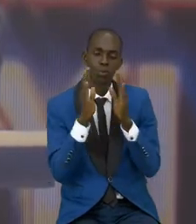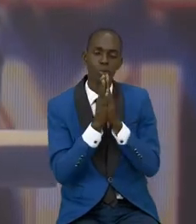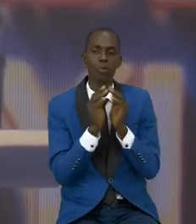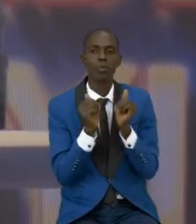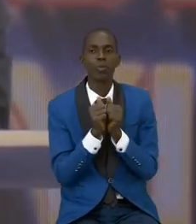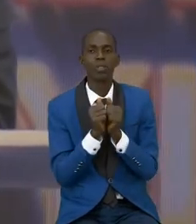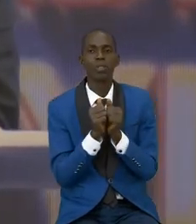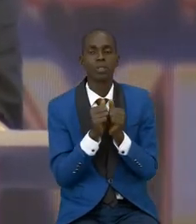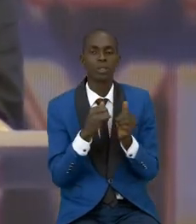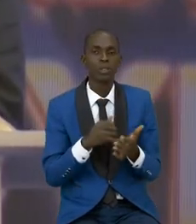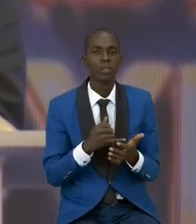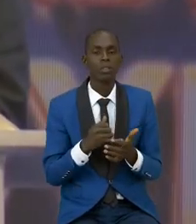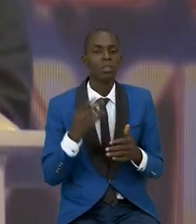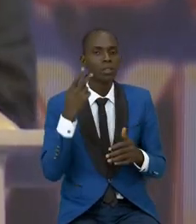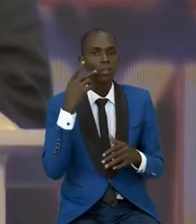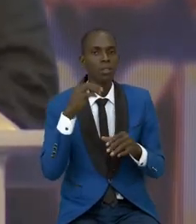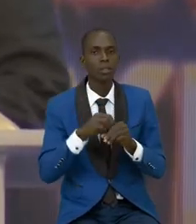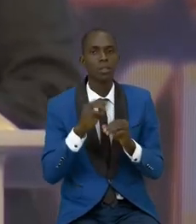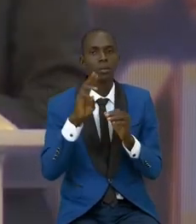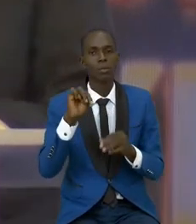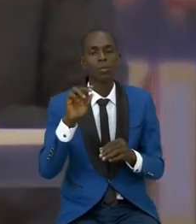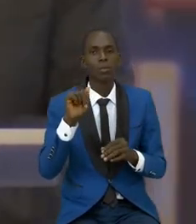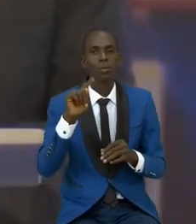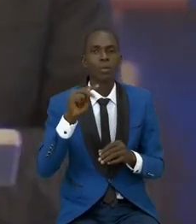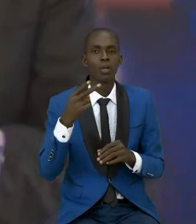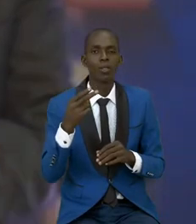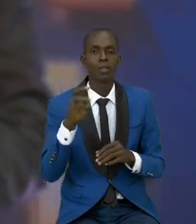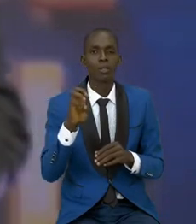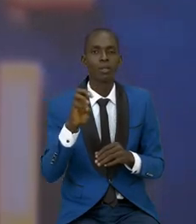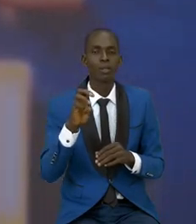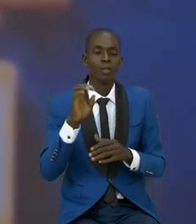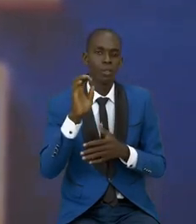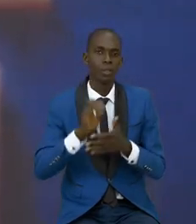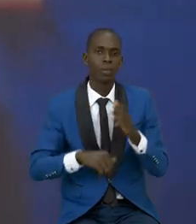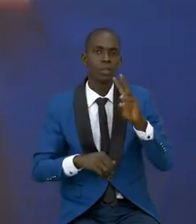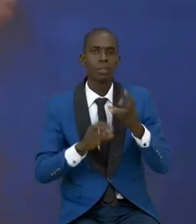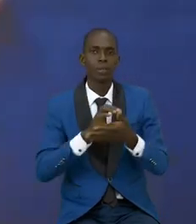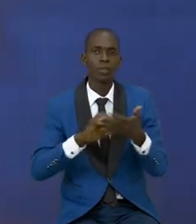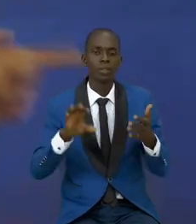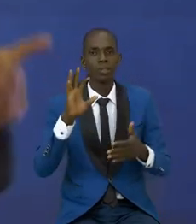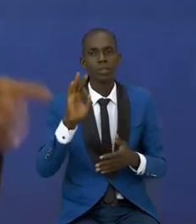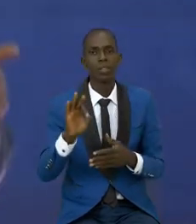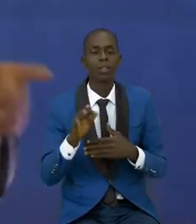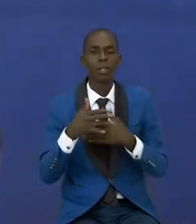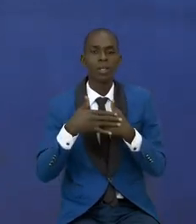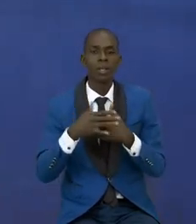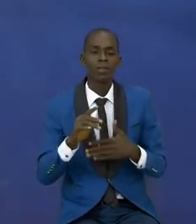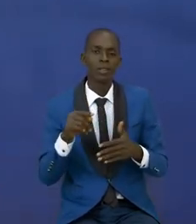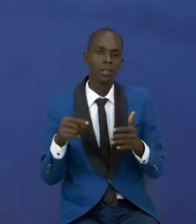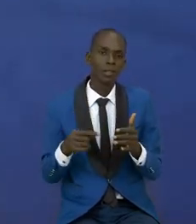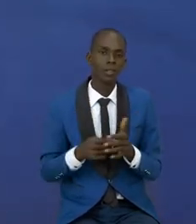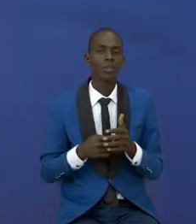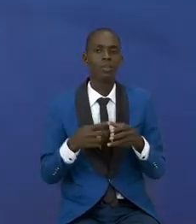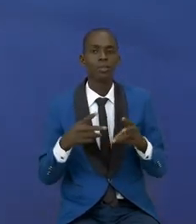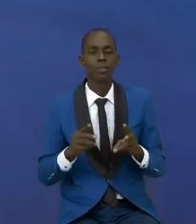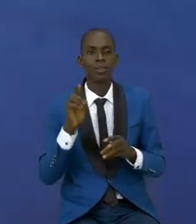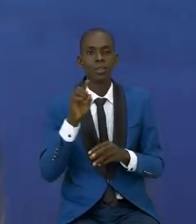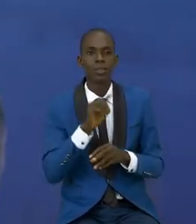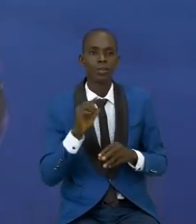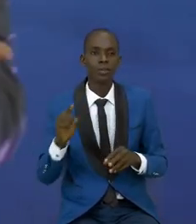Matthew chapter 6, I'm reading from verse 9. After this manner, therefore, pray